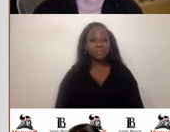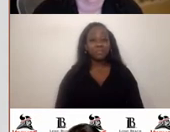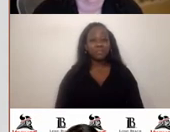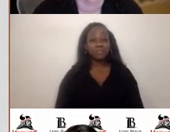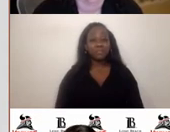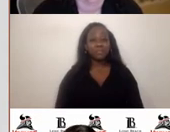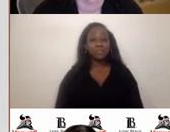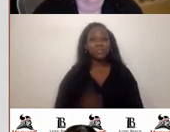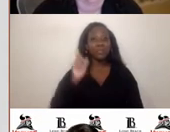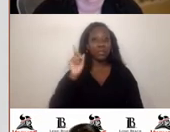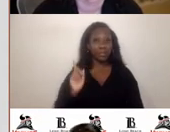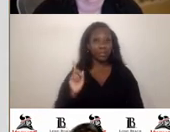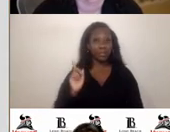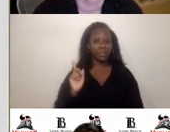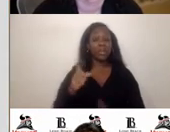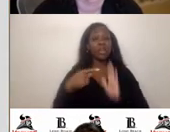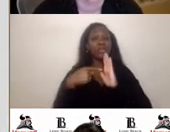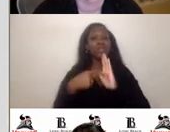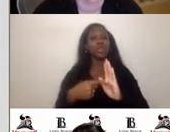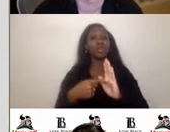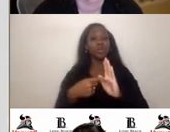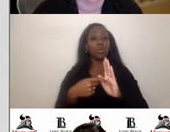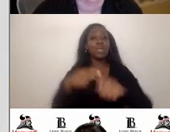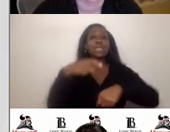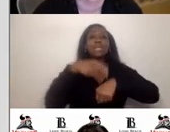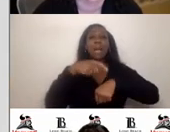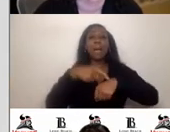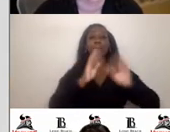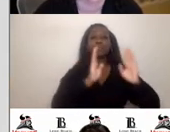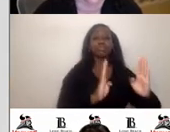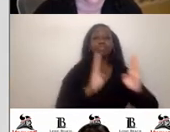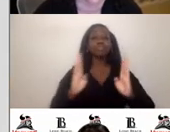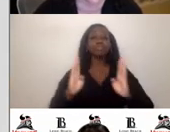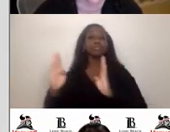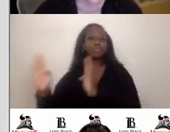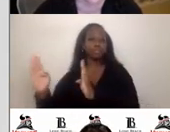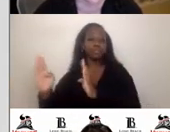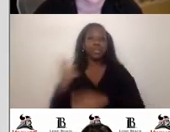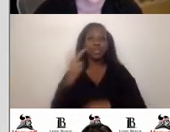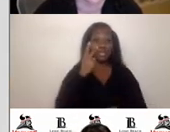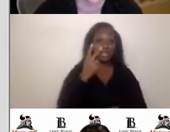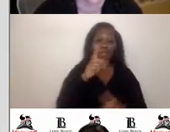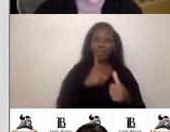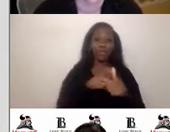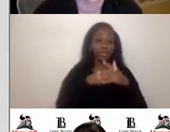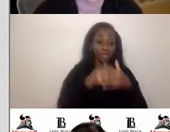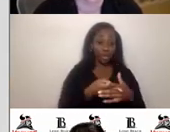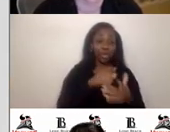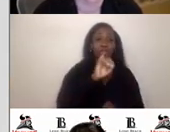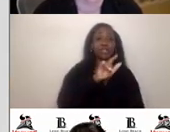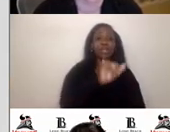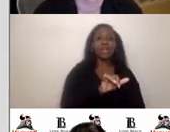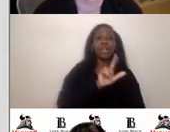This slide and the following slide reflect our timelines. As you can see, this effort started in July of